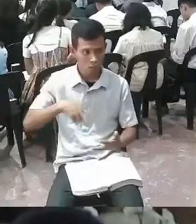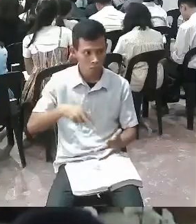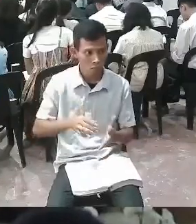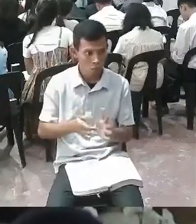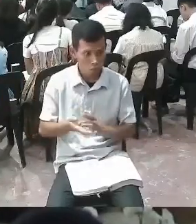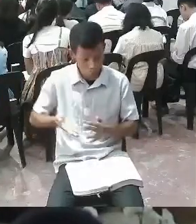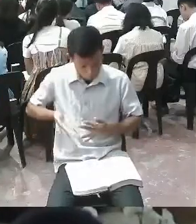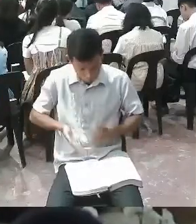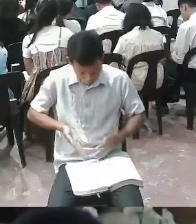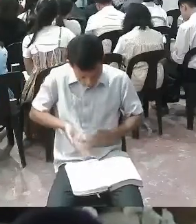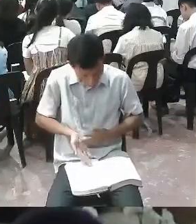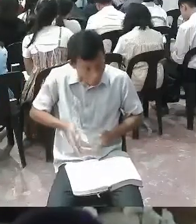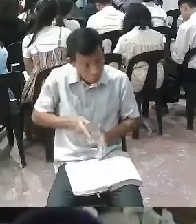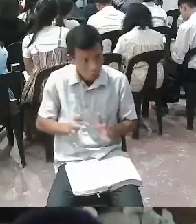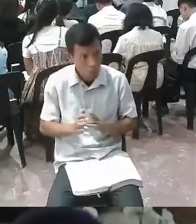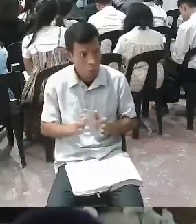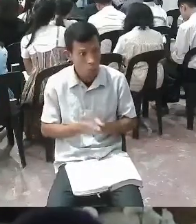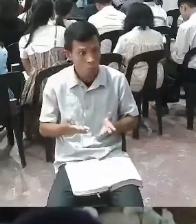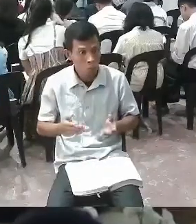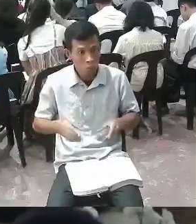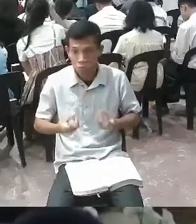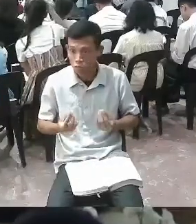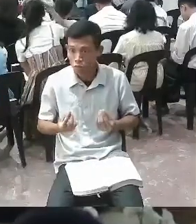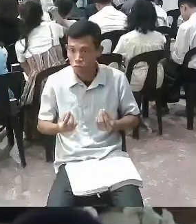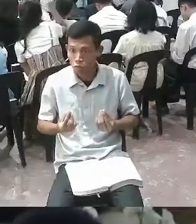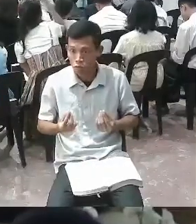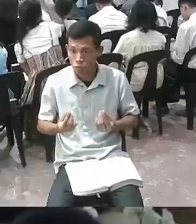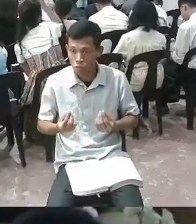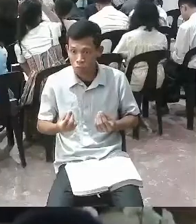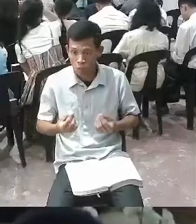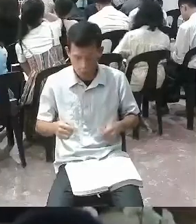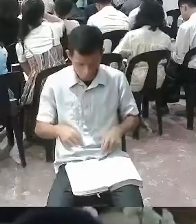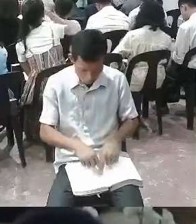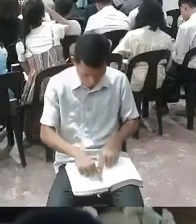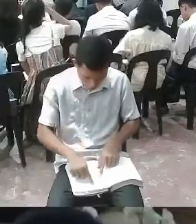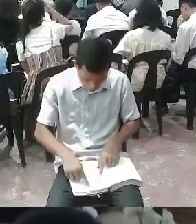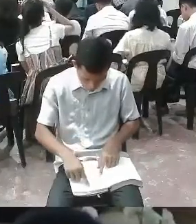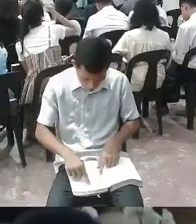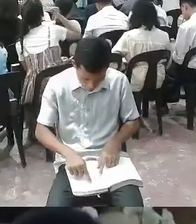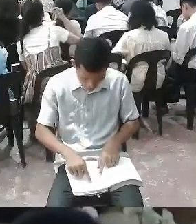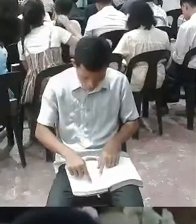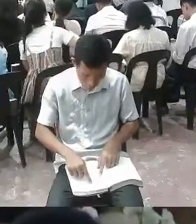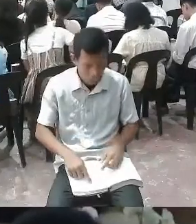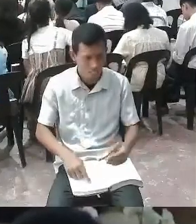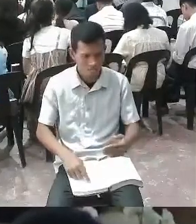through, there's certain places in my Bible that I skip.